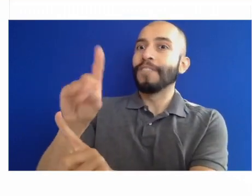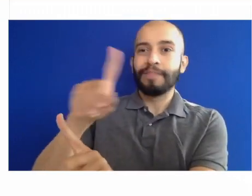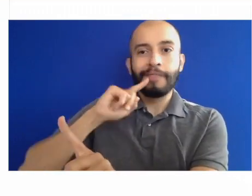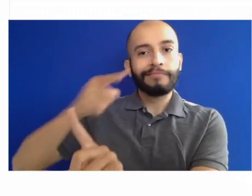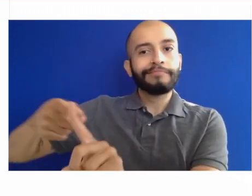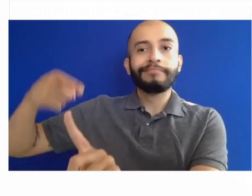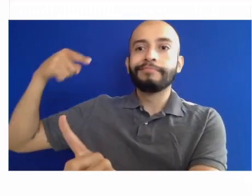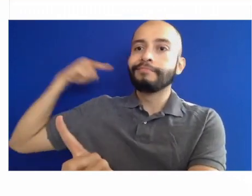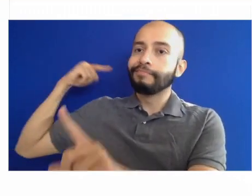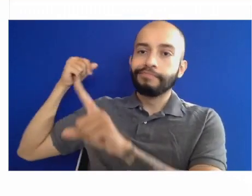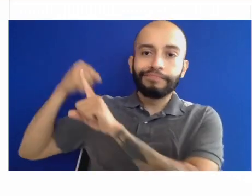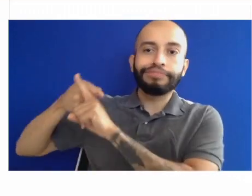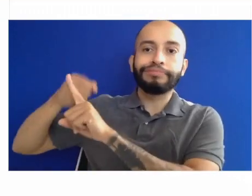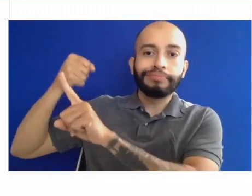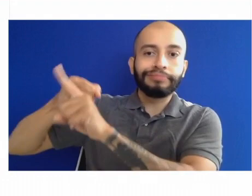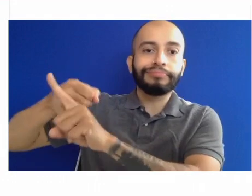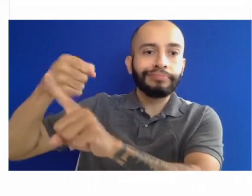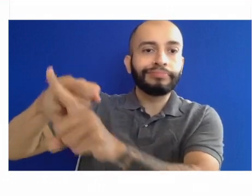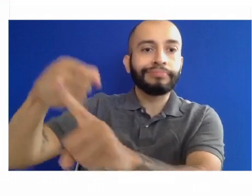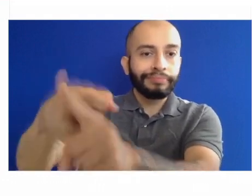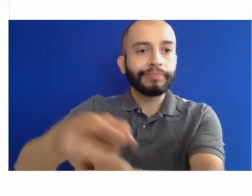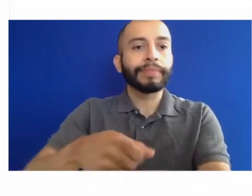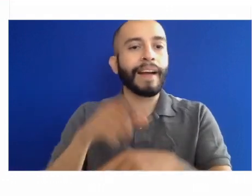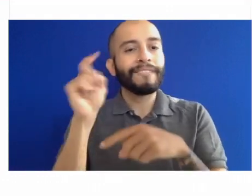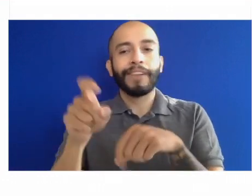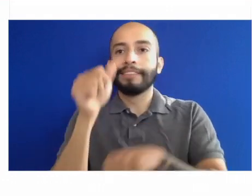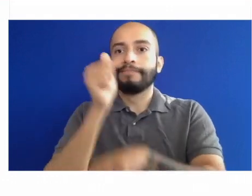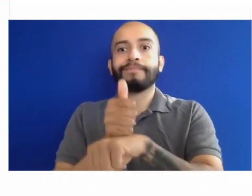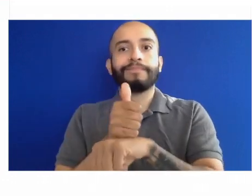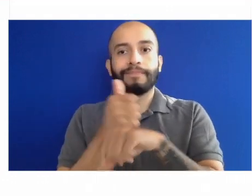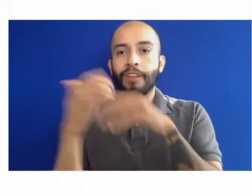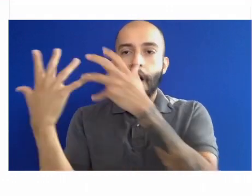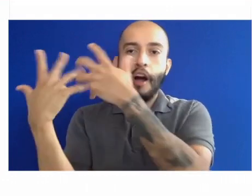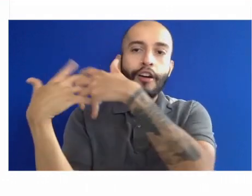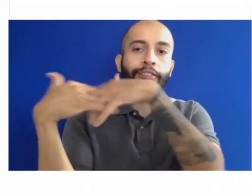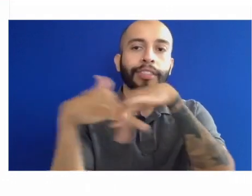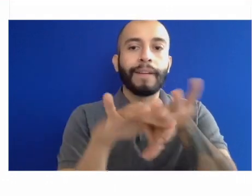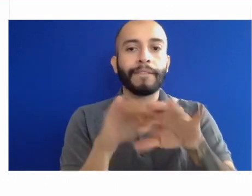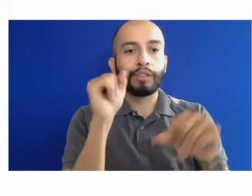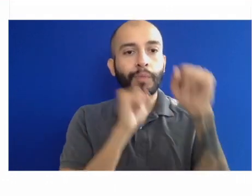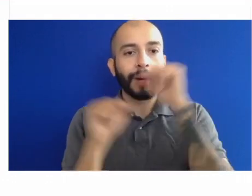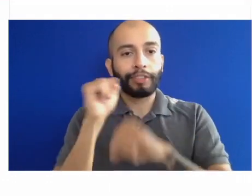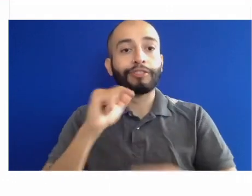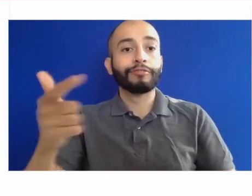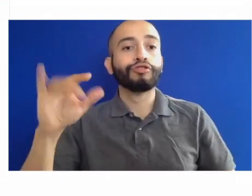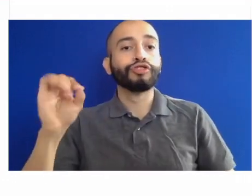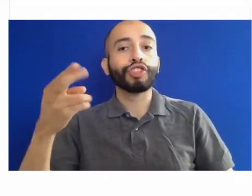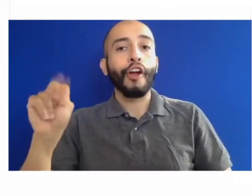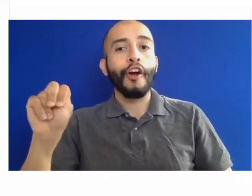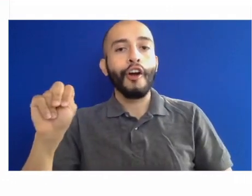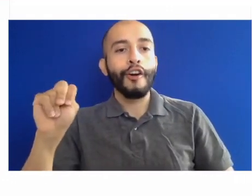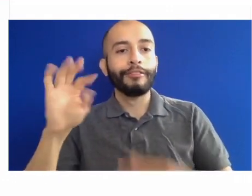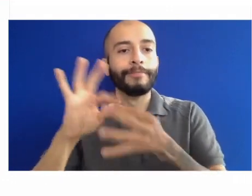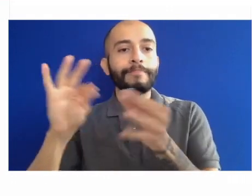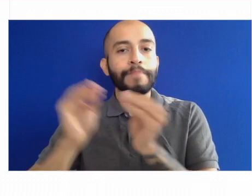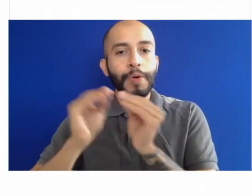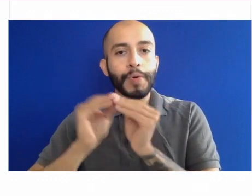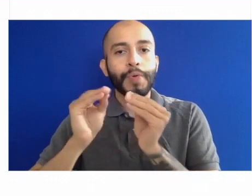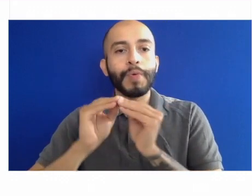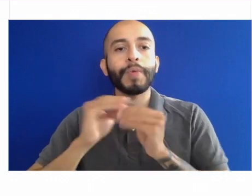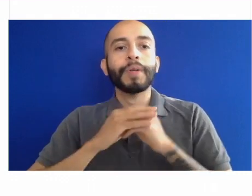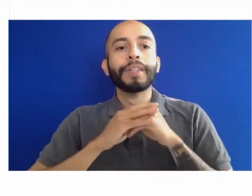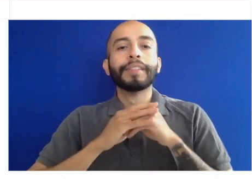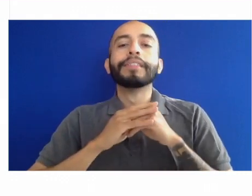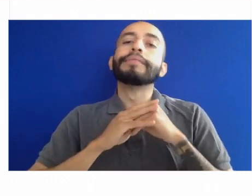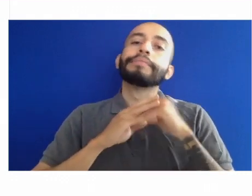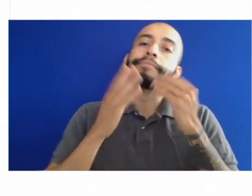more. Hi, everyone. Yes, thank you so much. I don't have slides to share, so I'll sort of speak off the cuff